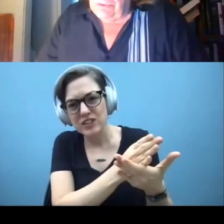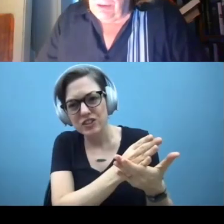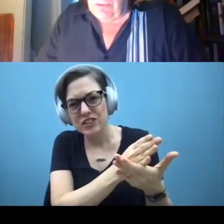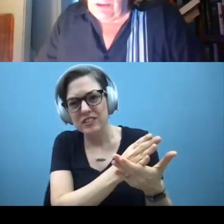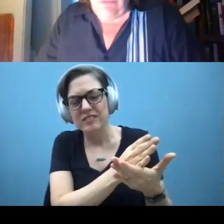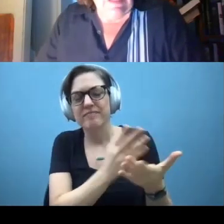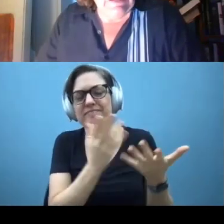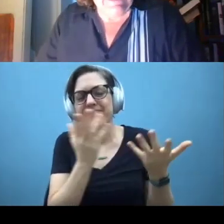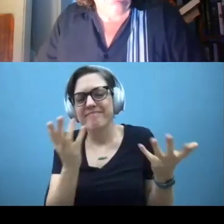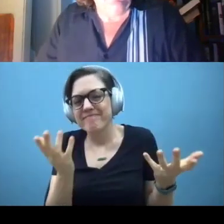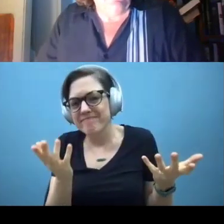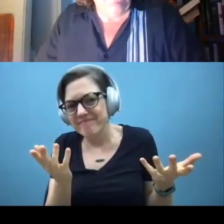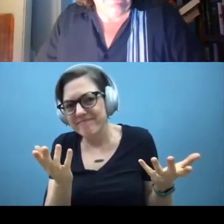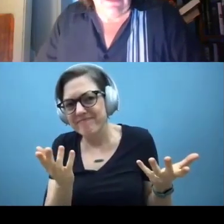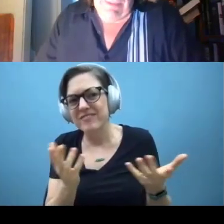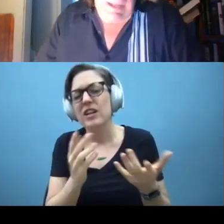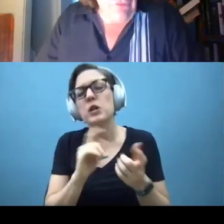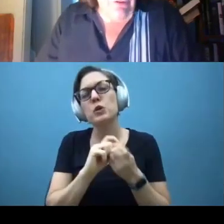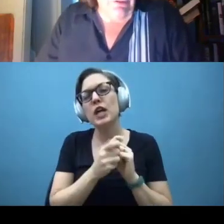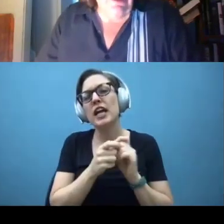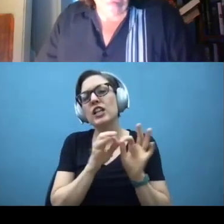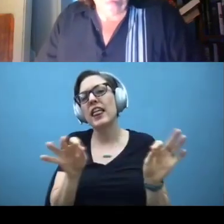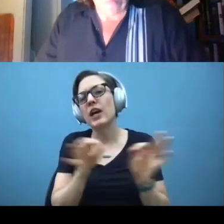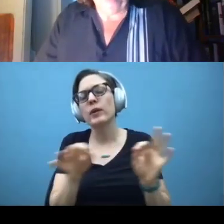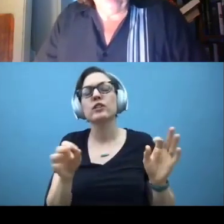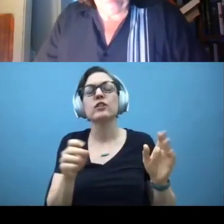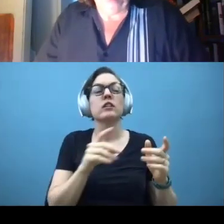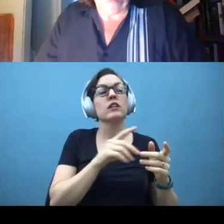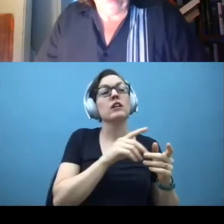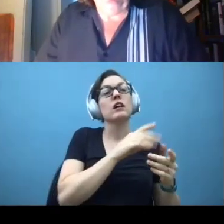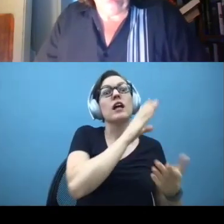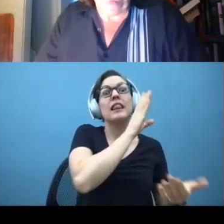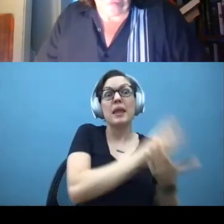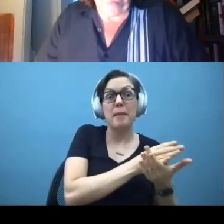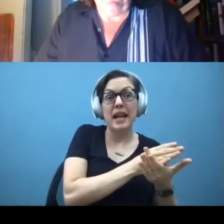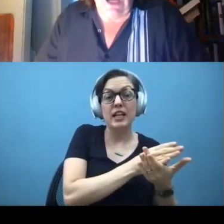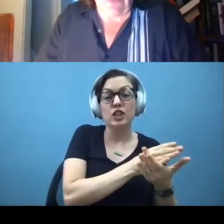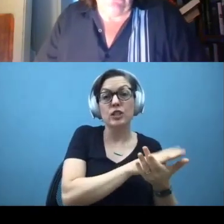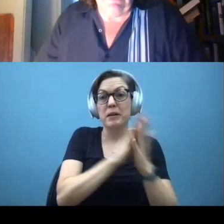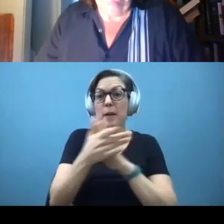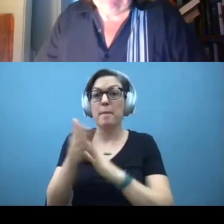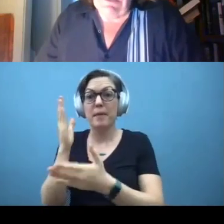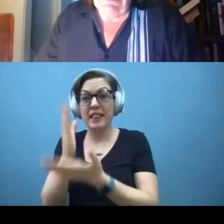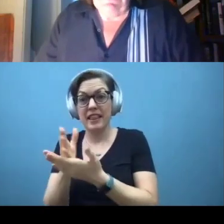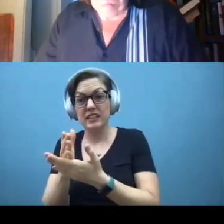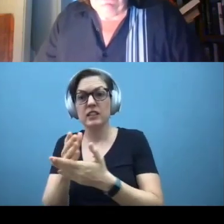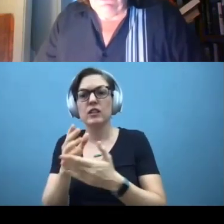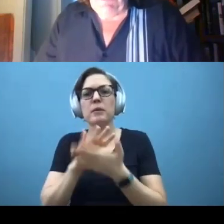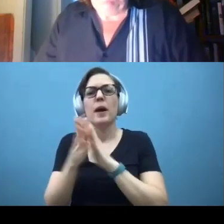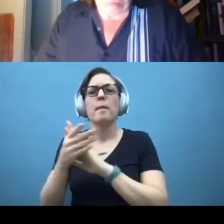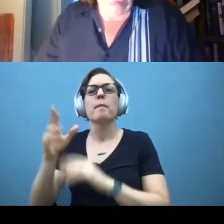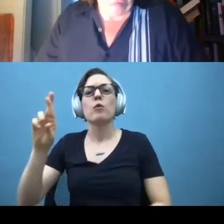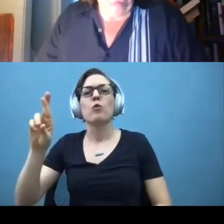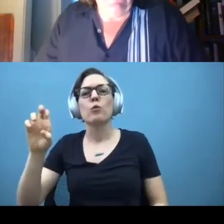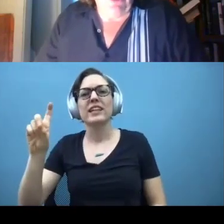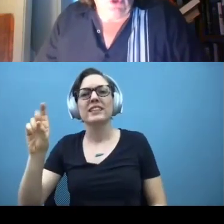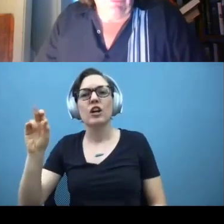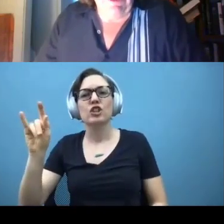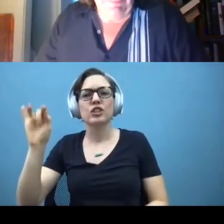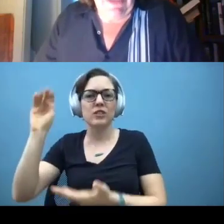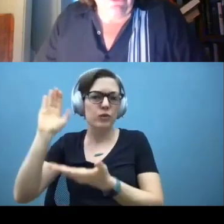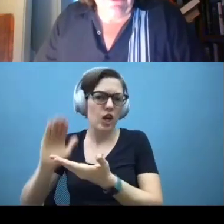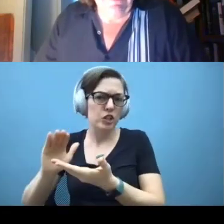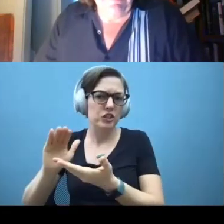once you start changing the language from the elimination of restraint and seclusion to the reduction, be better that you have the